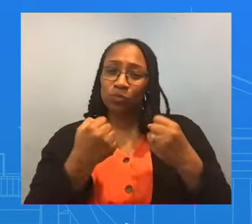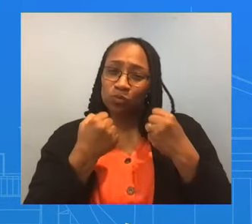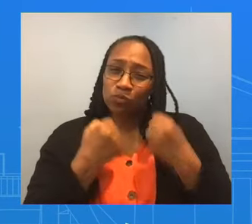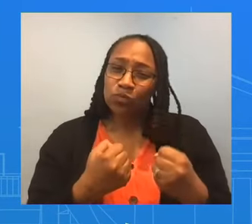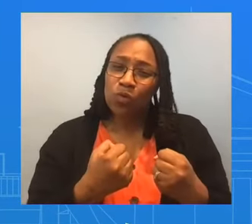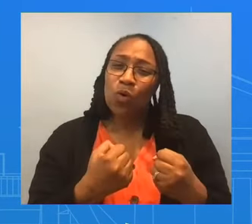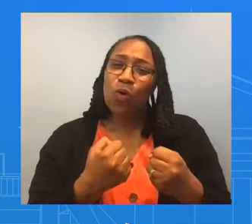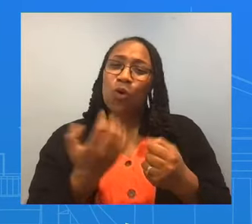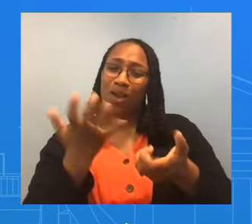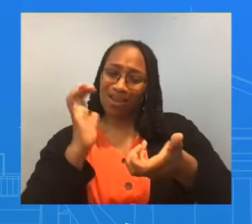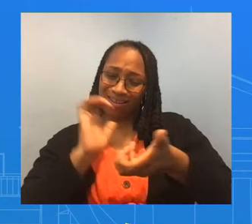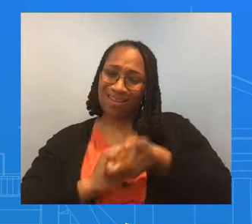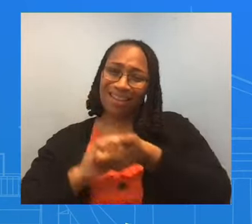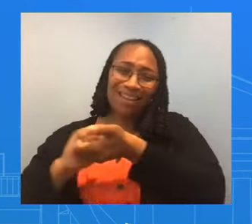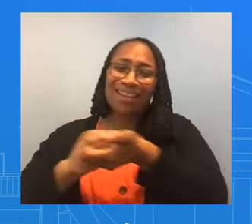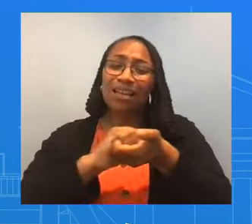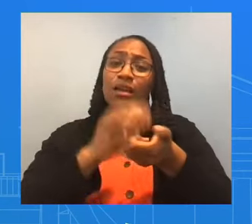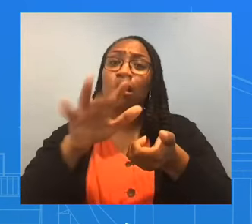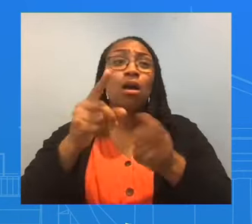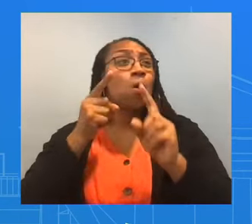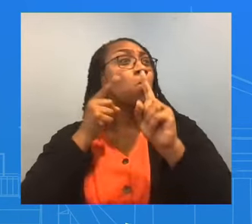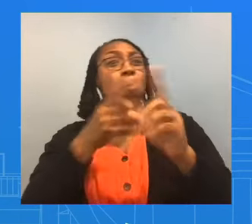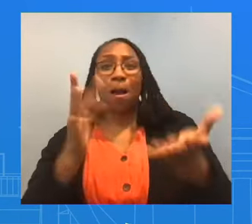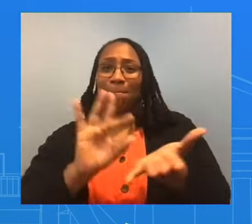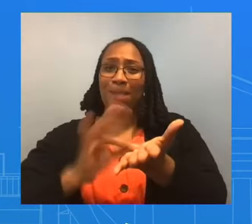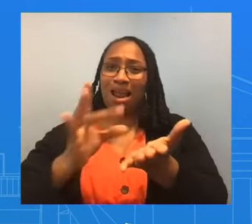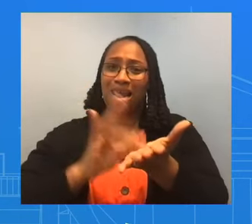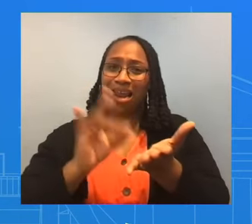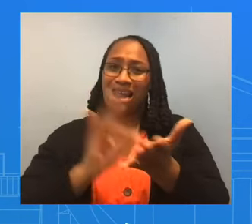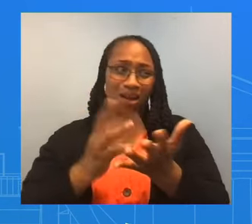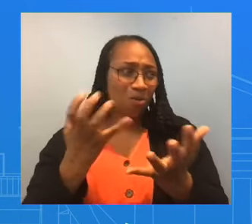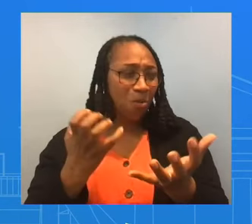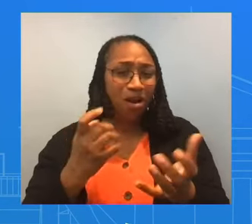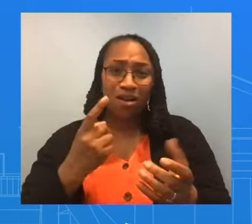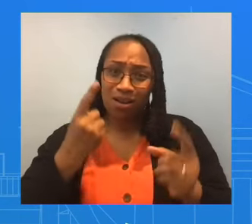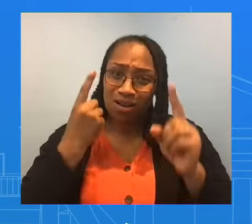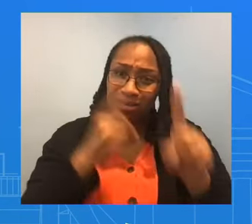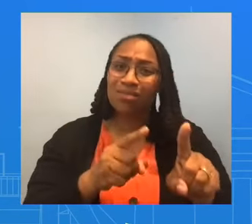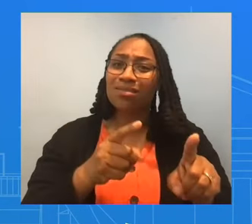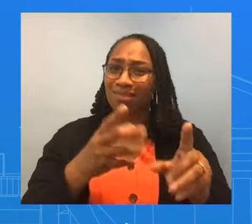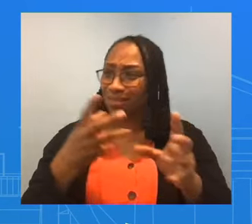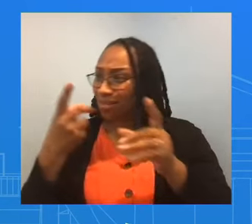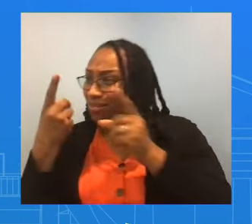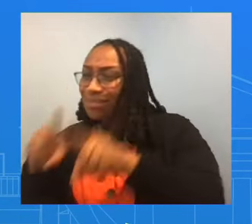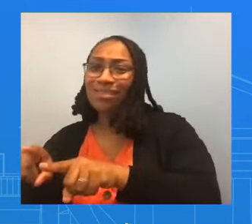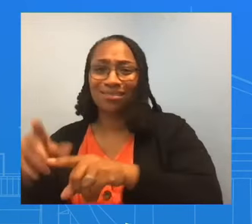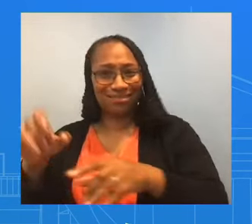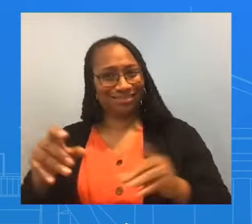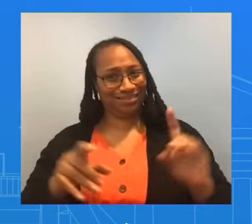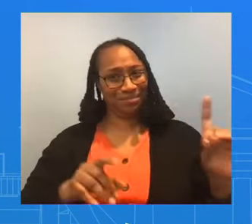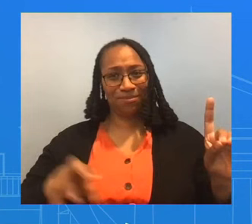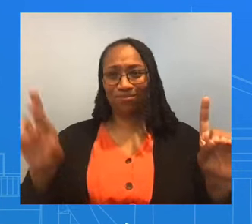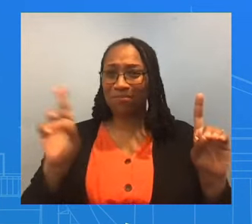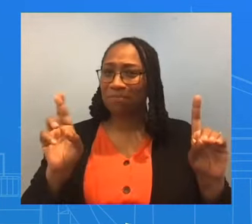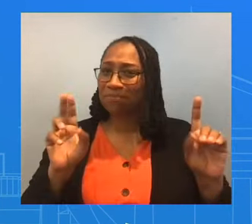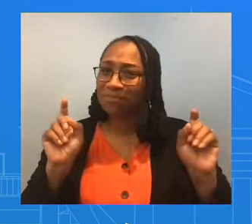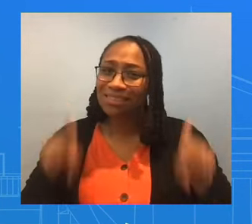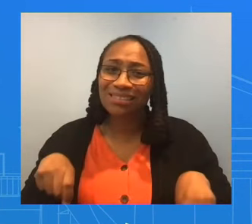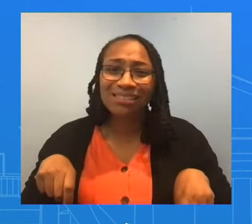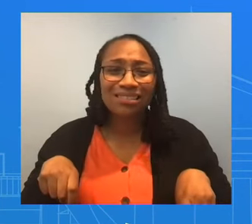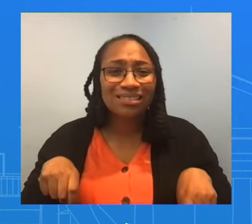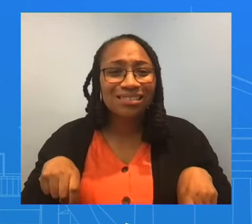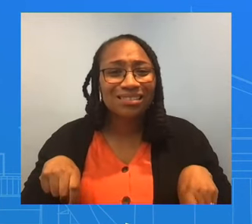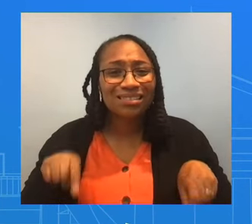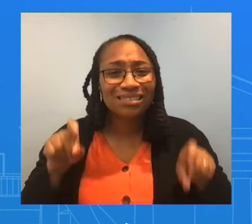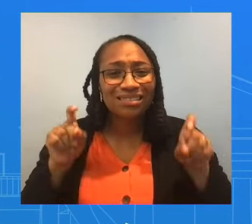a bipartisan way, and that's going to be our focus. That's what the president is going to continue to focus on. So in addition, though, to attacking the integrity